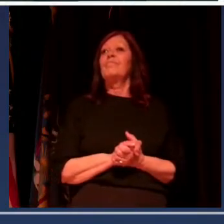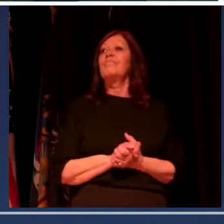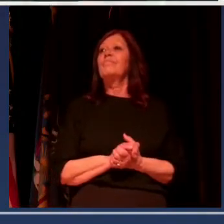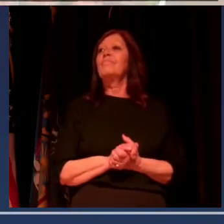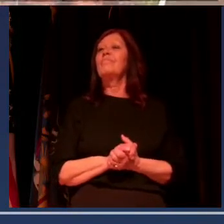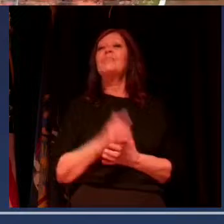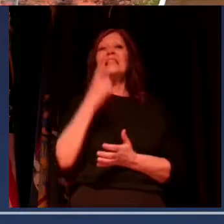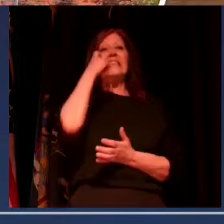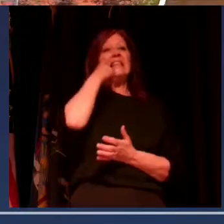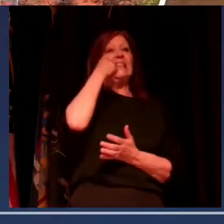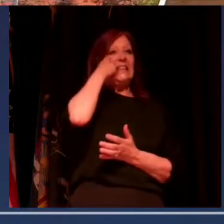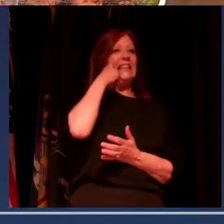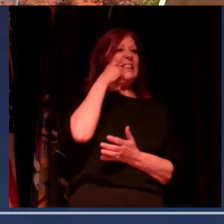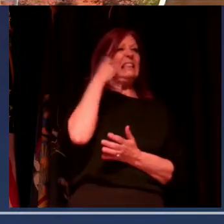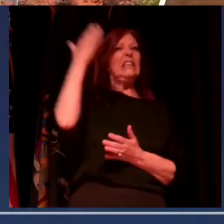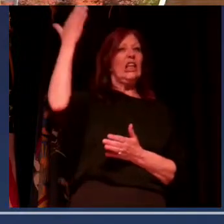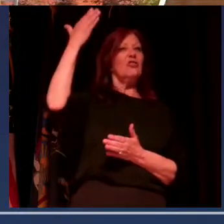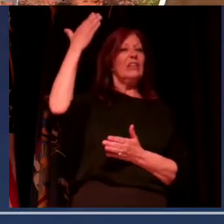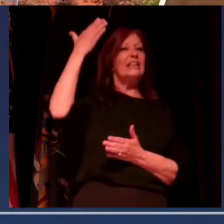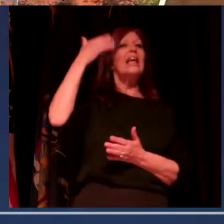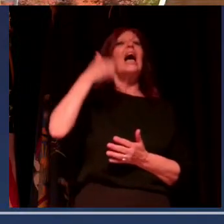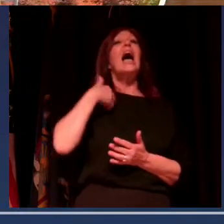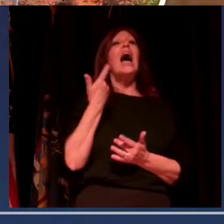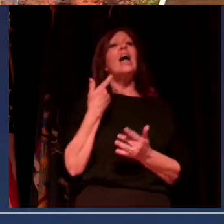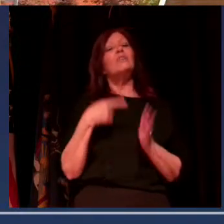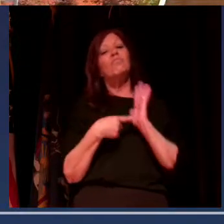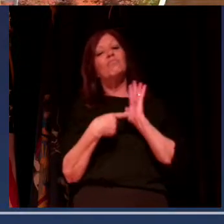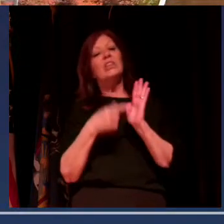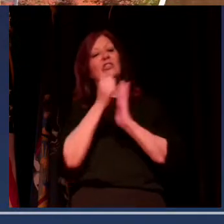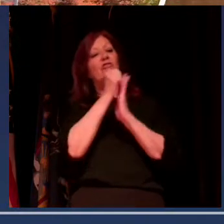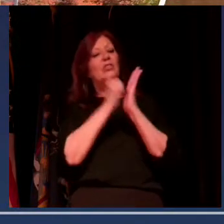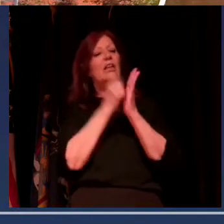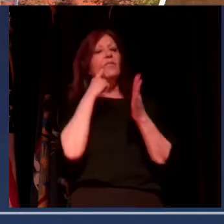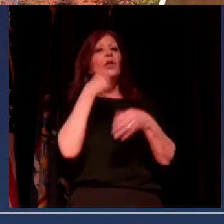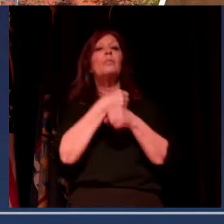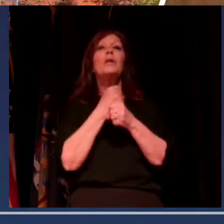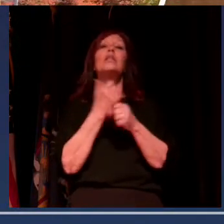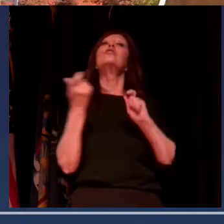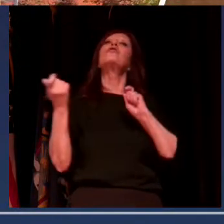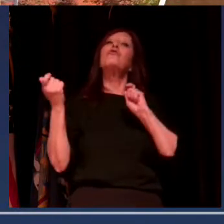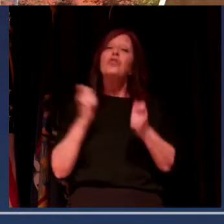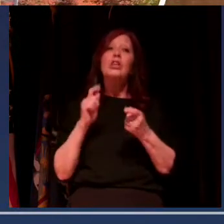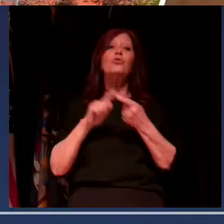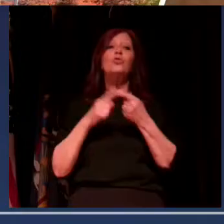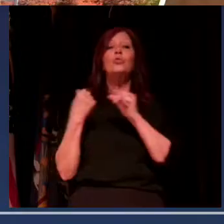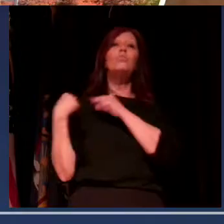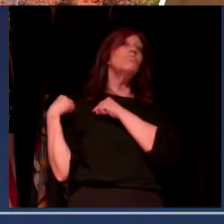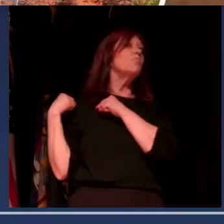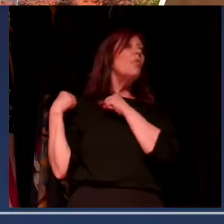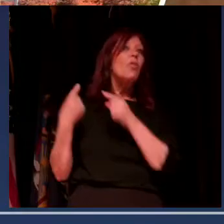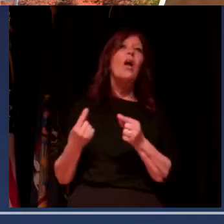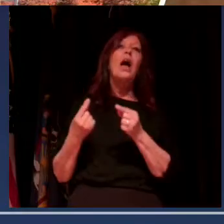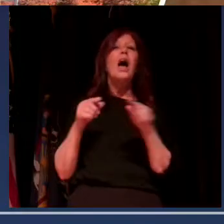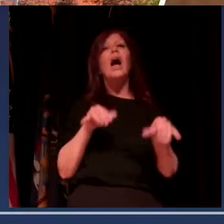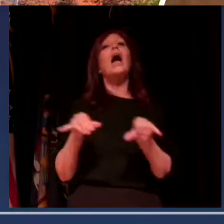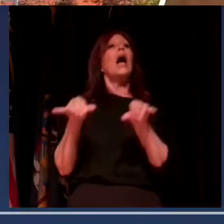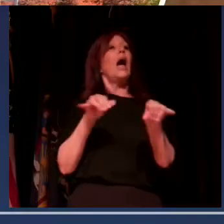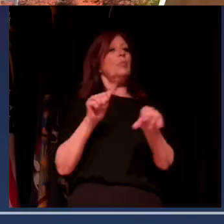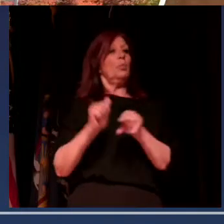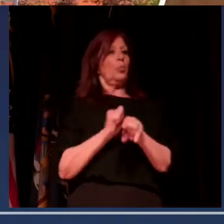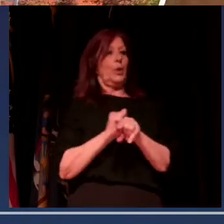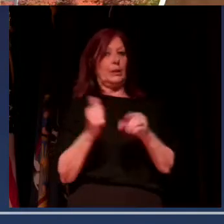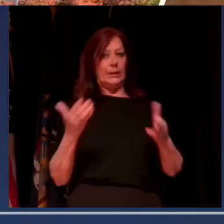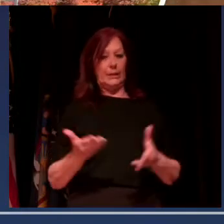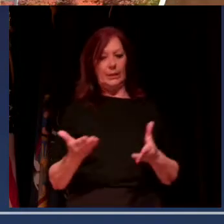In recent State of the County addresses, I have outlined agenda for making substantive changes to some longtime common practices in Erie